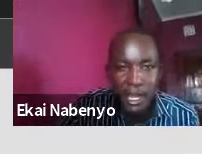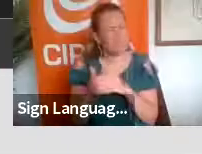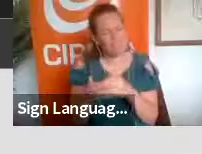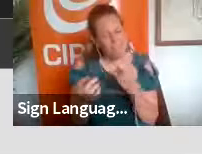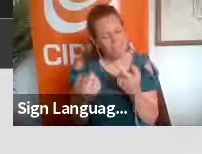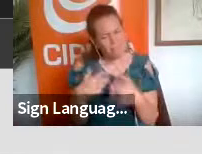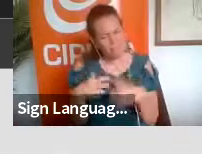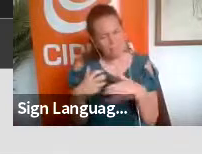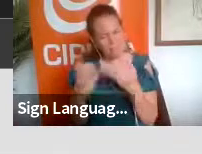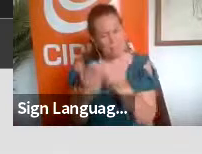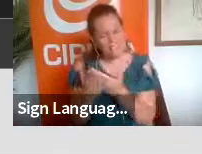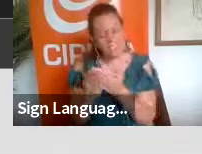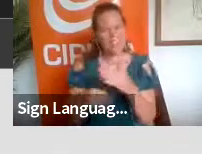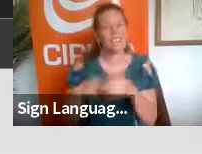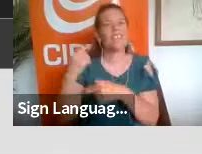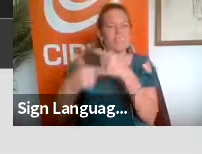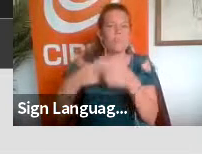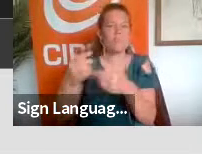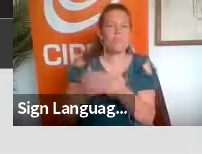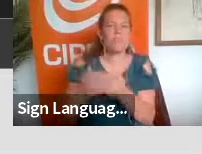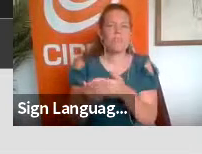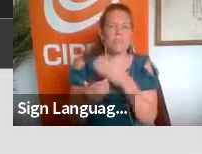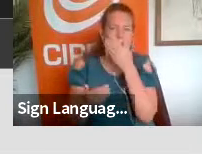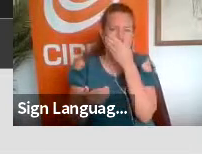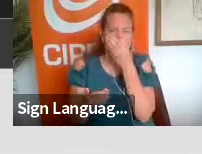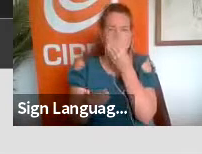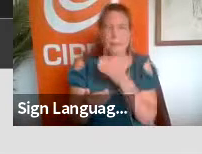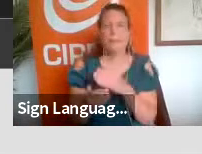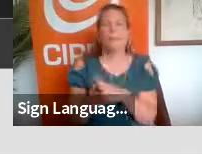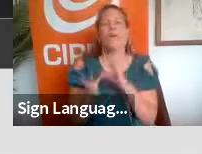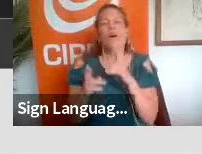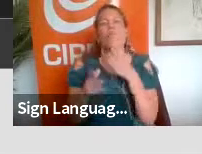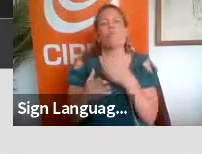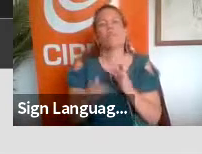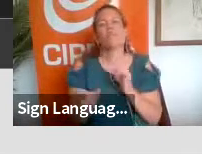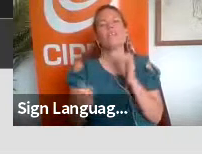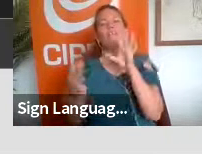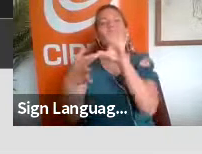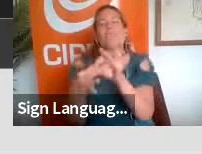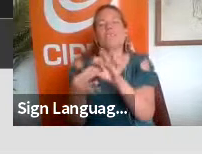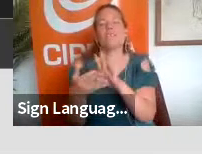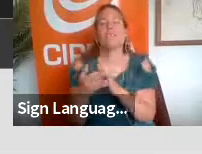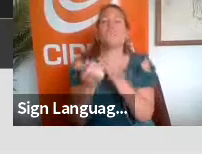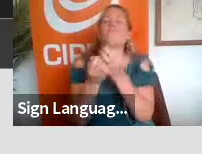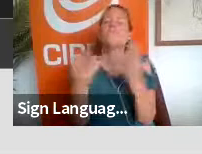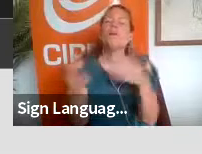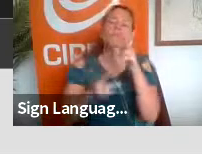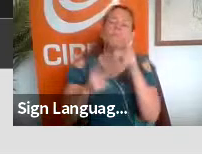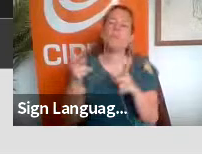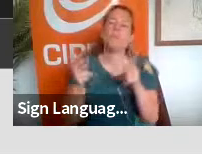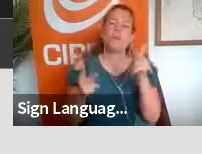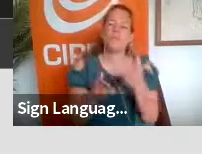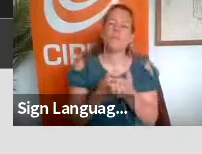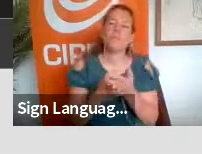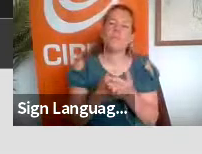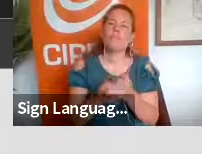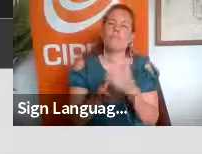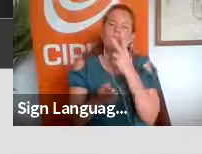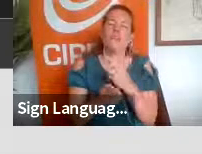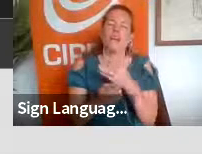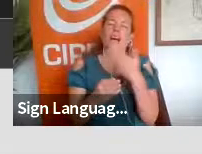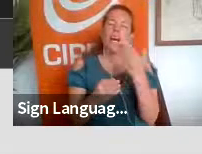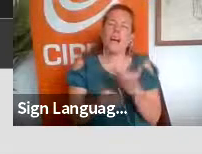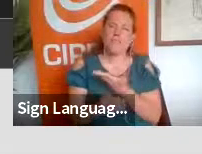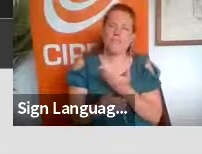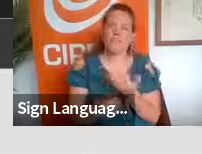you proceed. And that way, we hope that we are going to reach to many people, make them secure online, make sure, they have information about